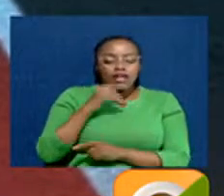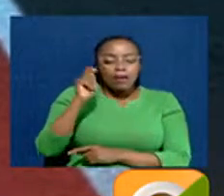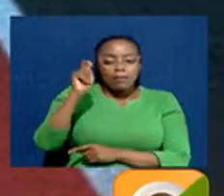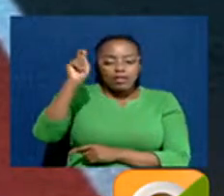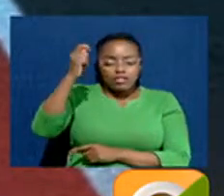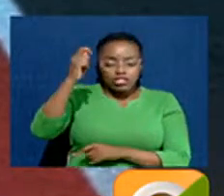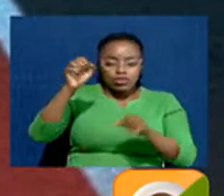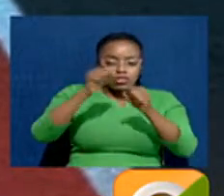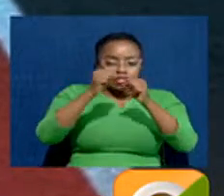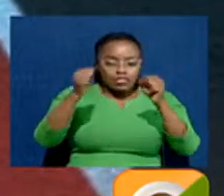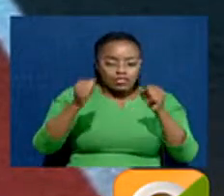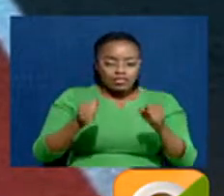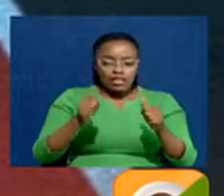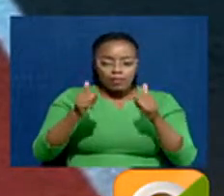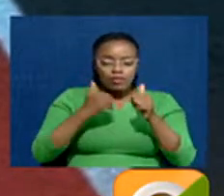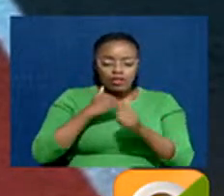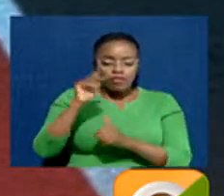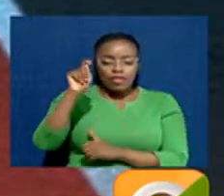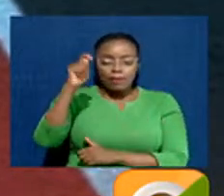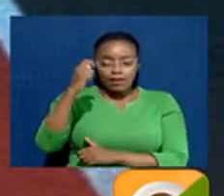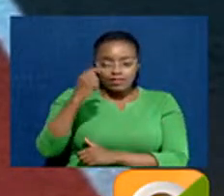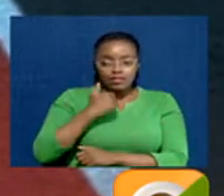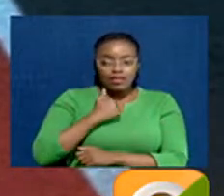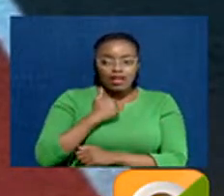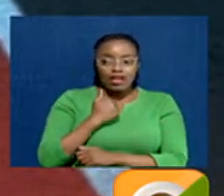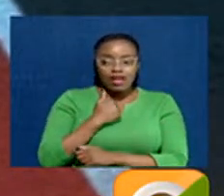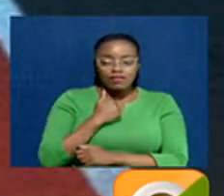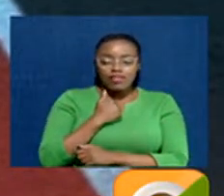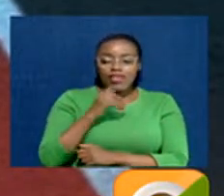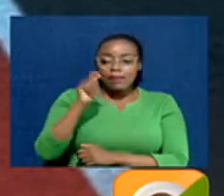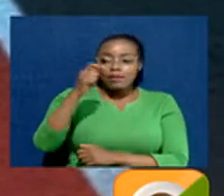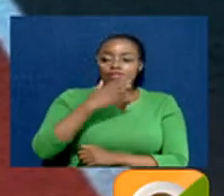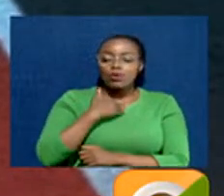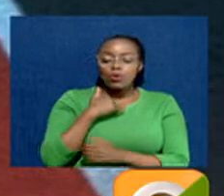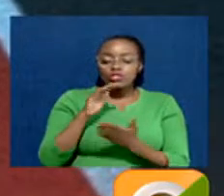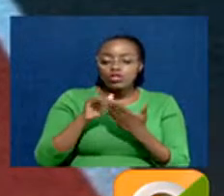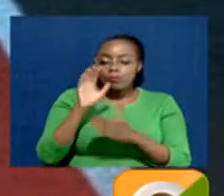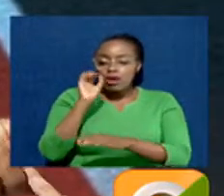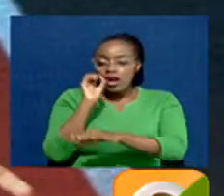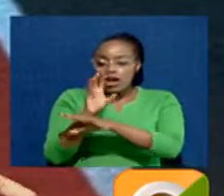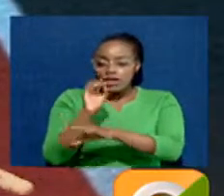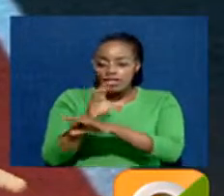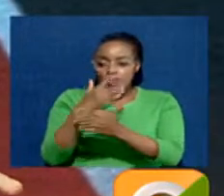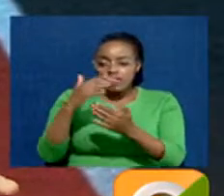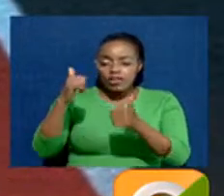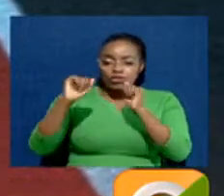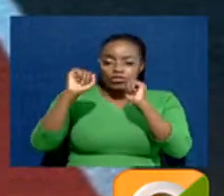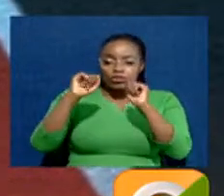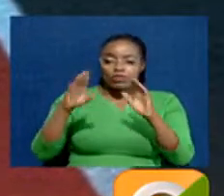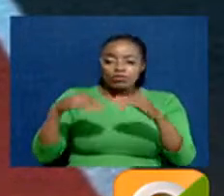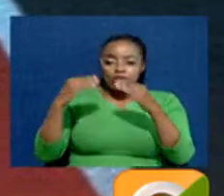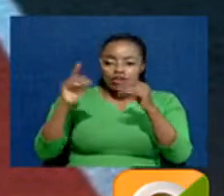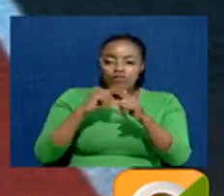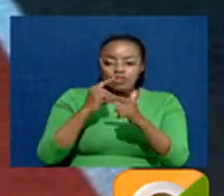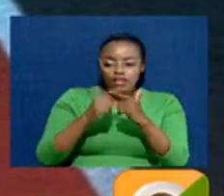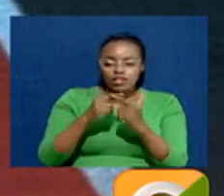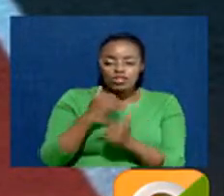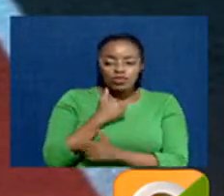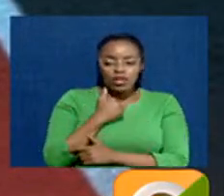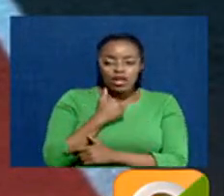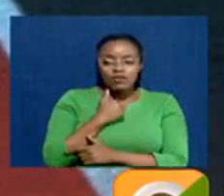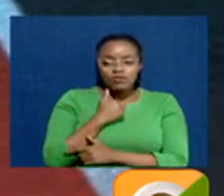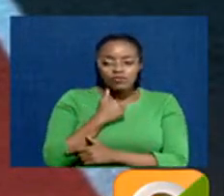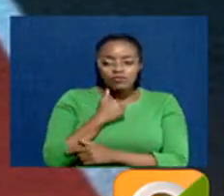system, and president is boss. And if president wants more advice than he thinks that you can give, then he'll have